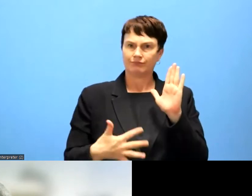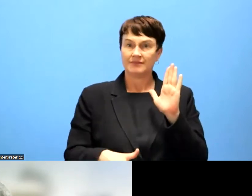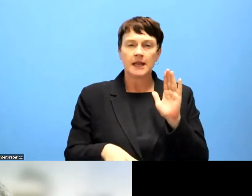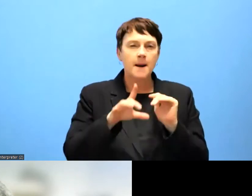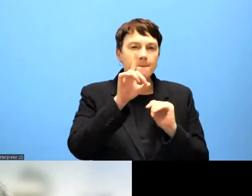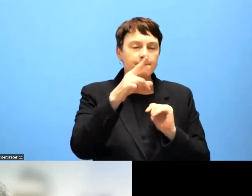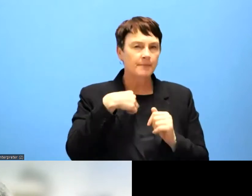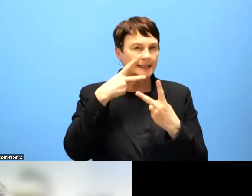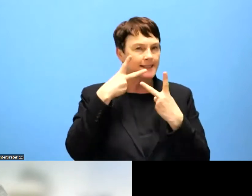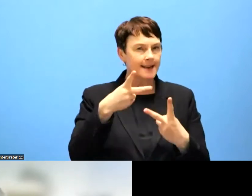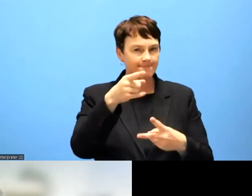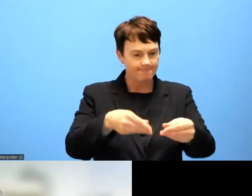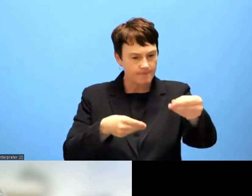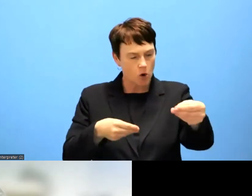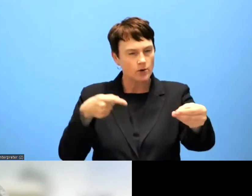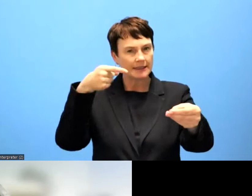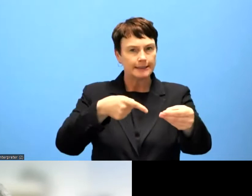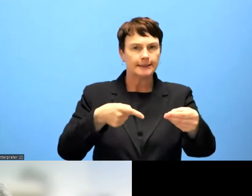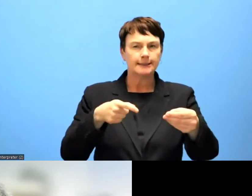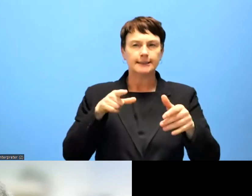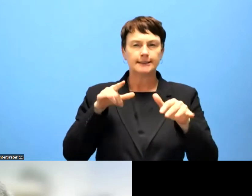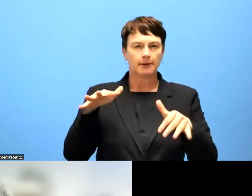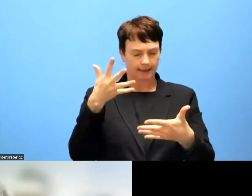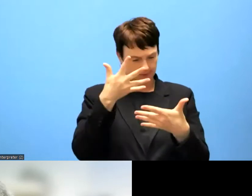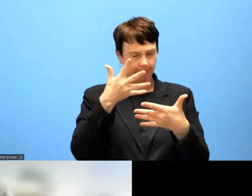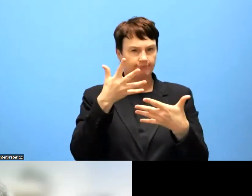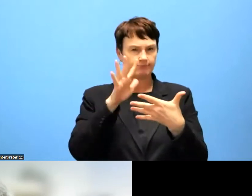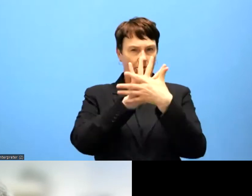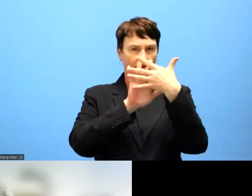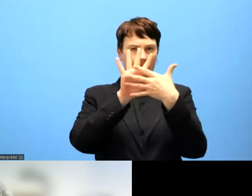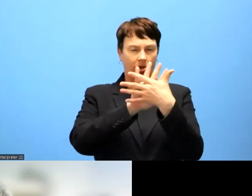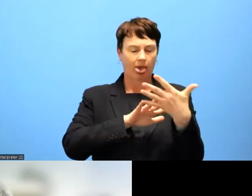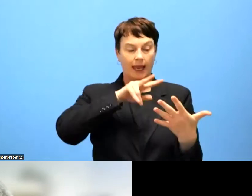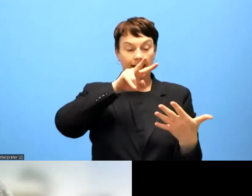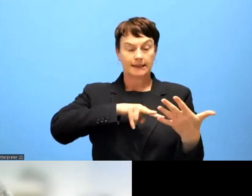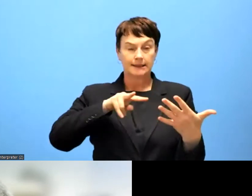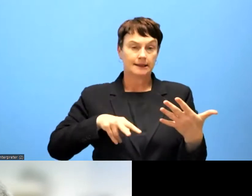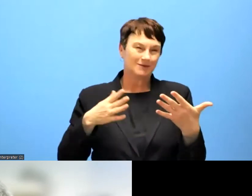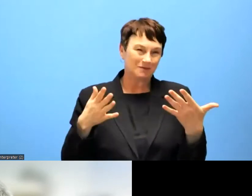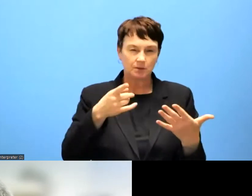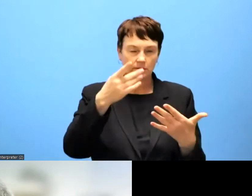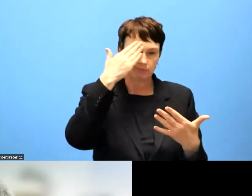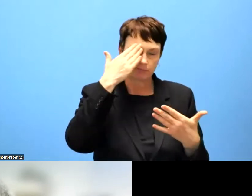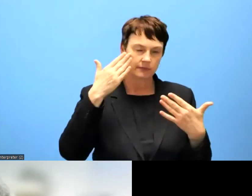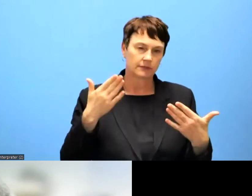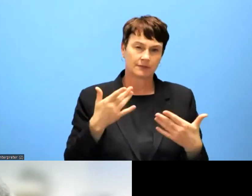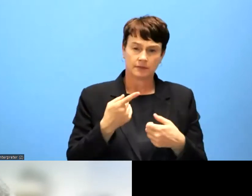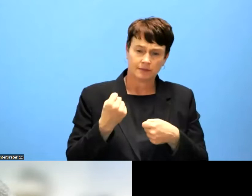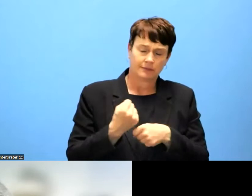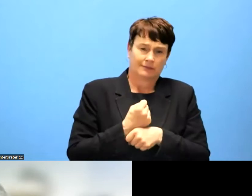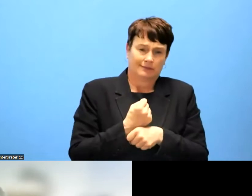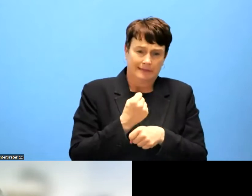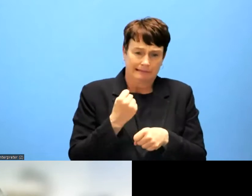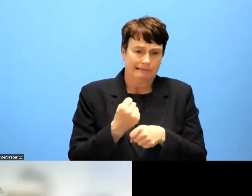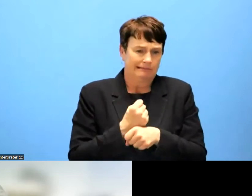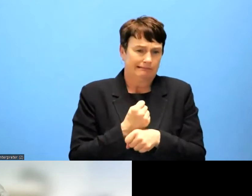for example, I think it's very annoying and boring, all this work with this self-scoping.